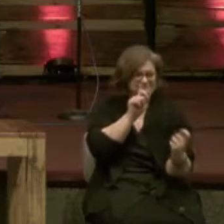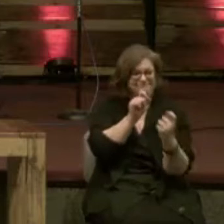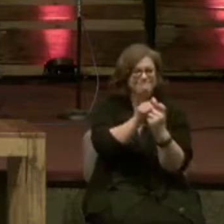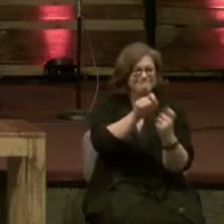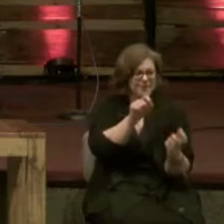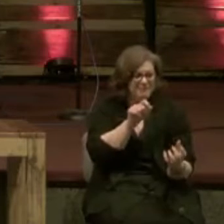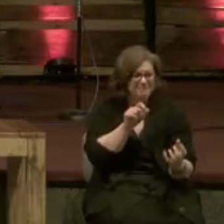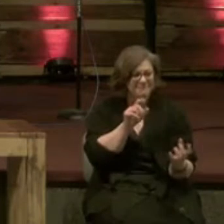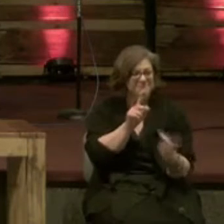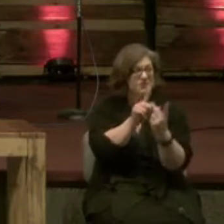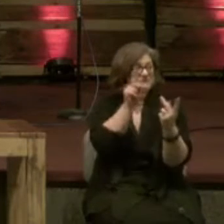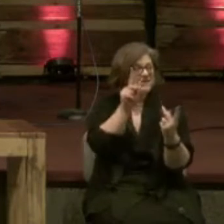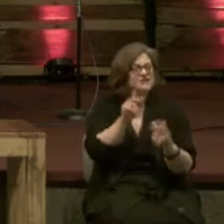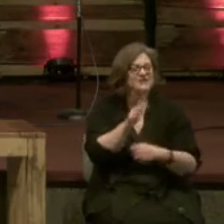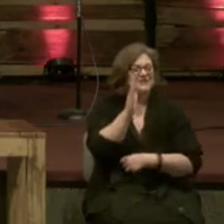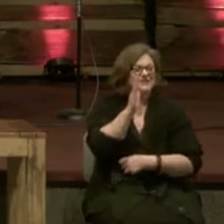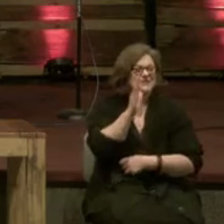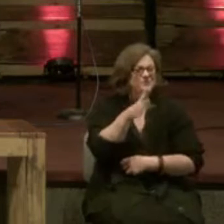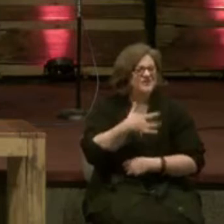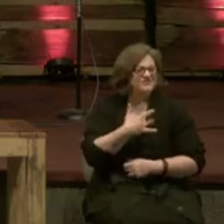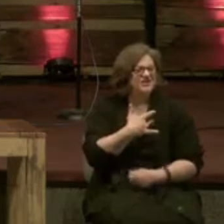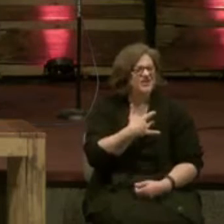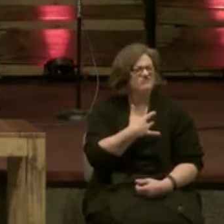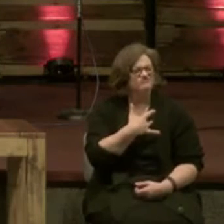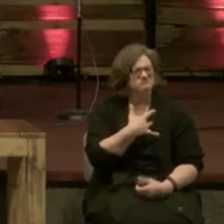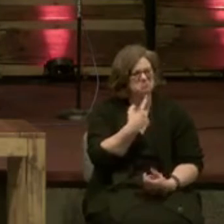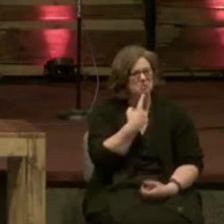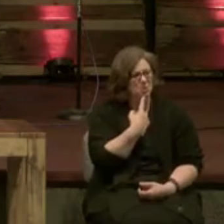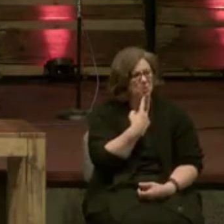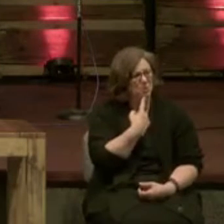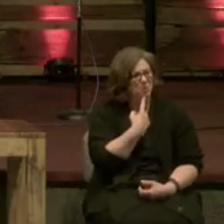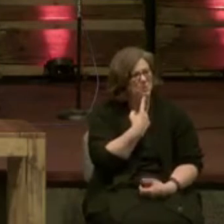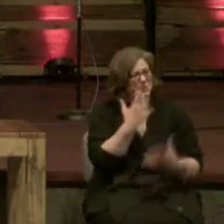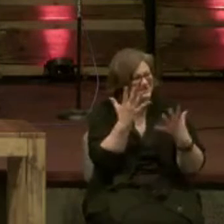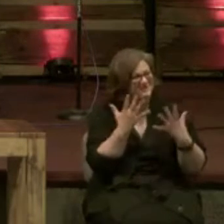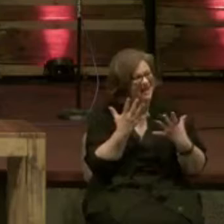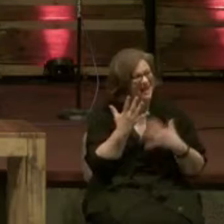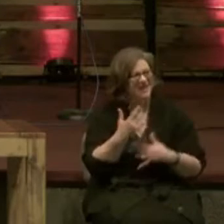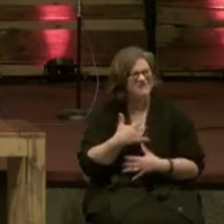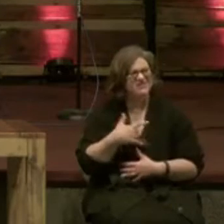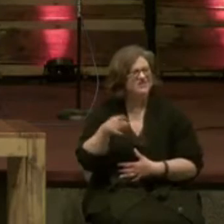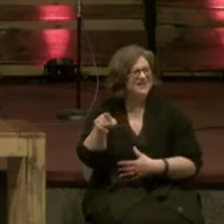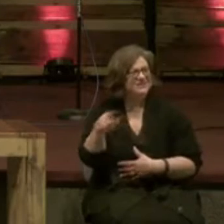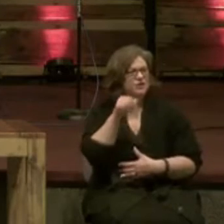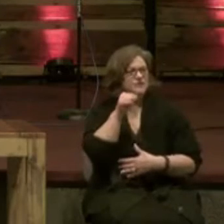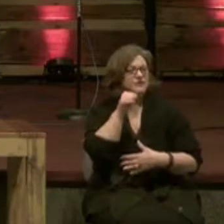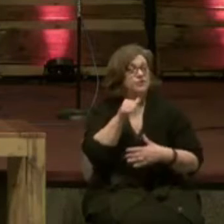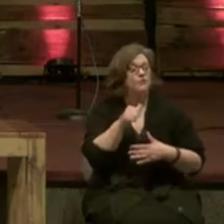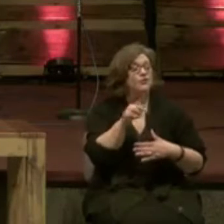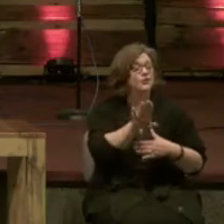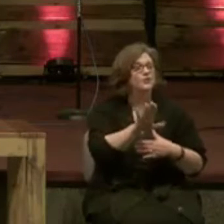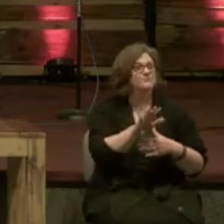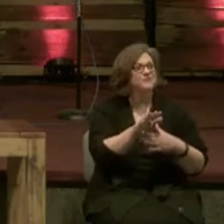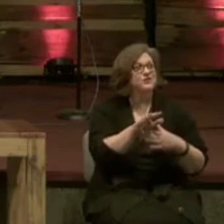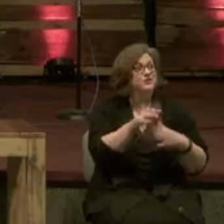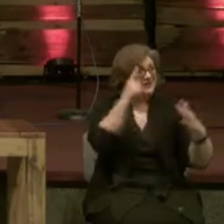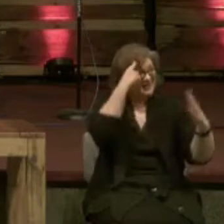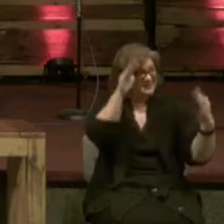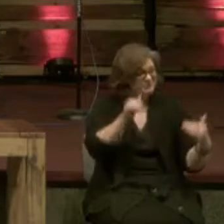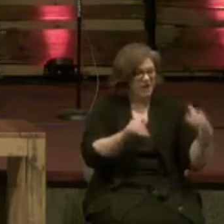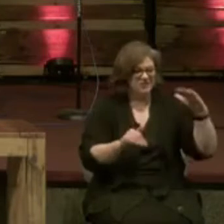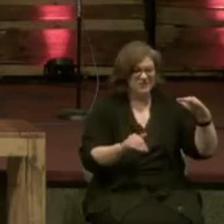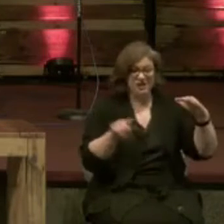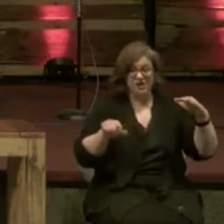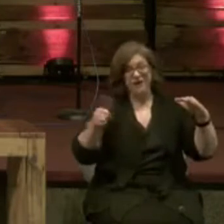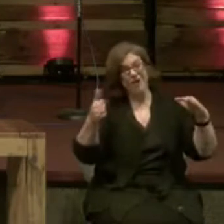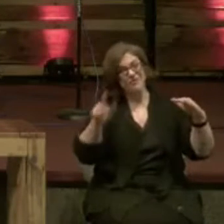and experience anxiety because we're worried that we're not going to be enough or have enough. We grow disillusioned because the more that we put our